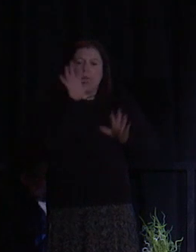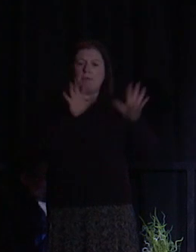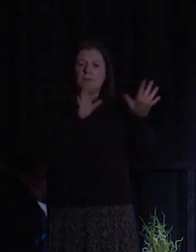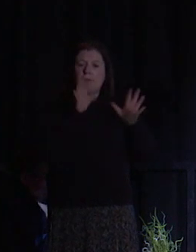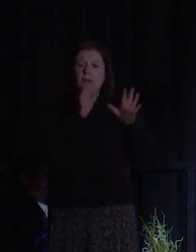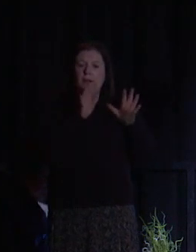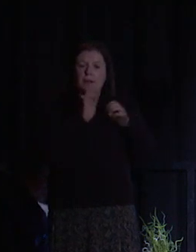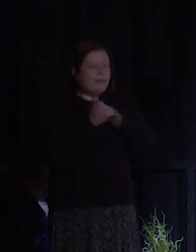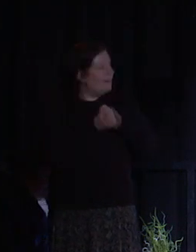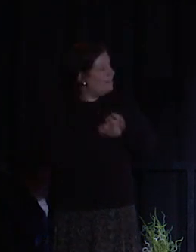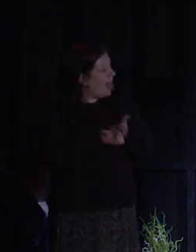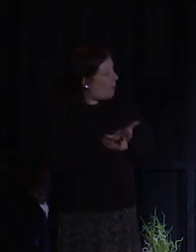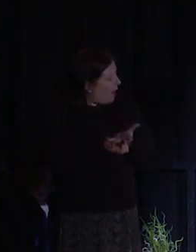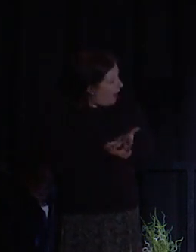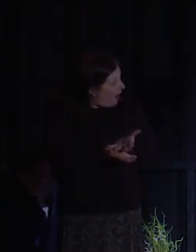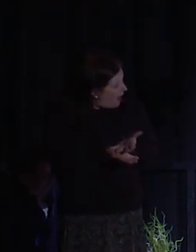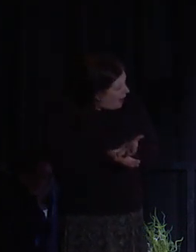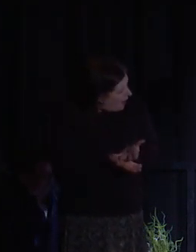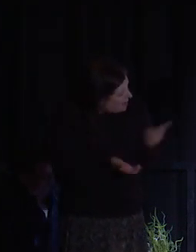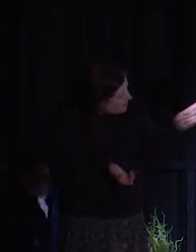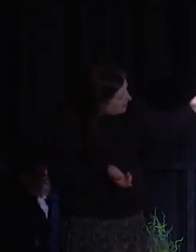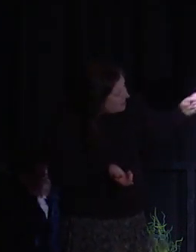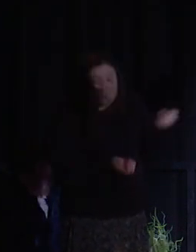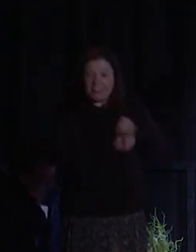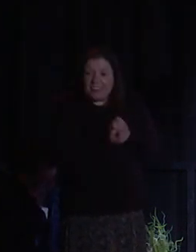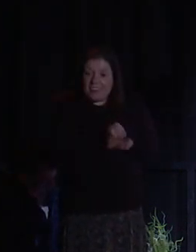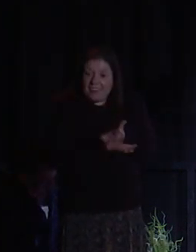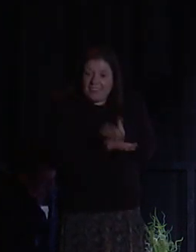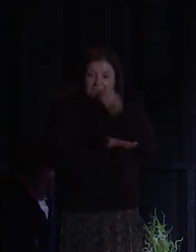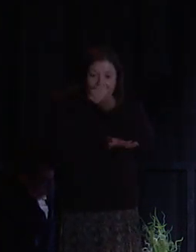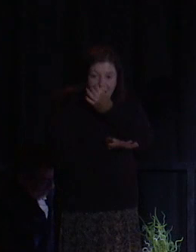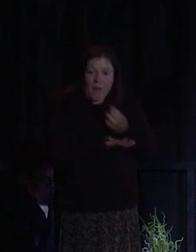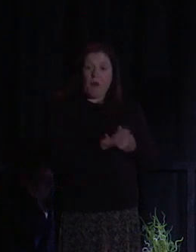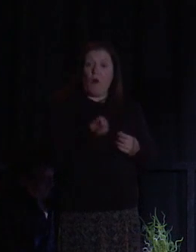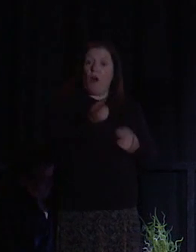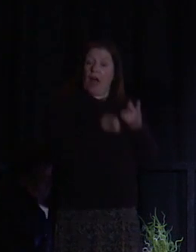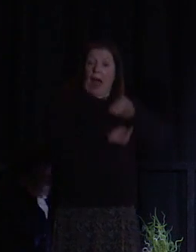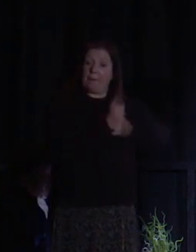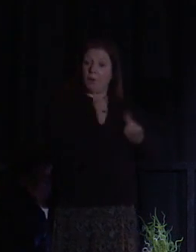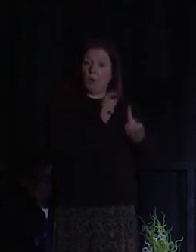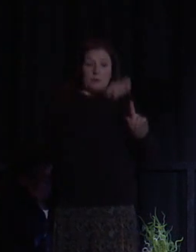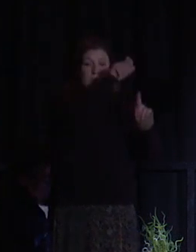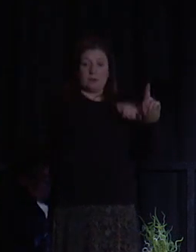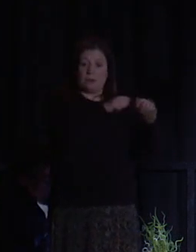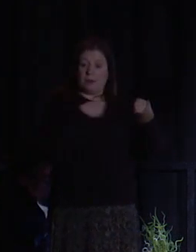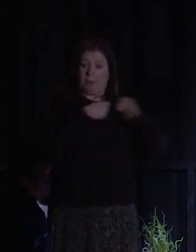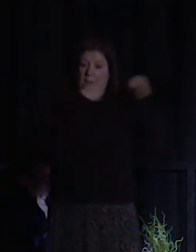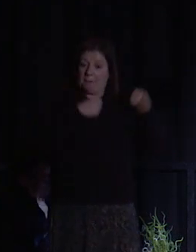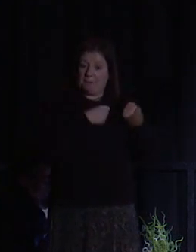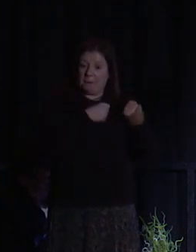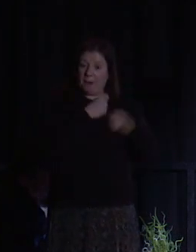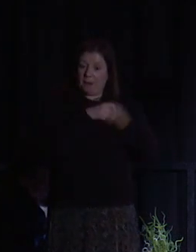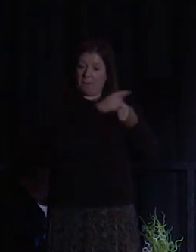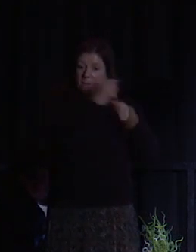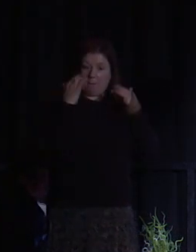revealing their palm flowers. One of our Howlers recently brought an audience member to tears with a simple fist bump which initiated